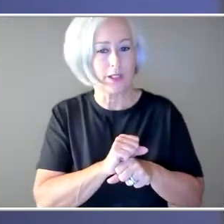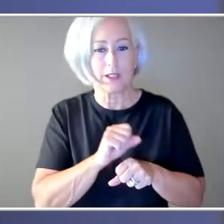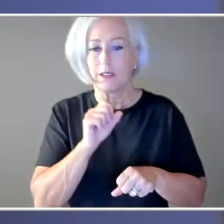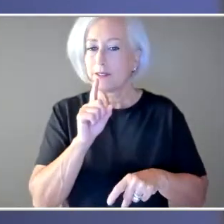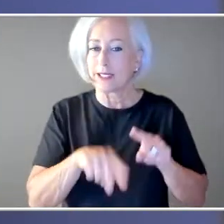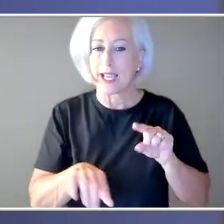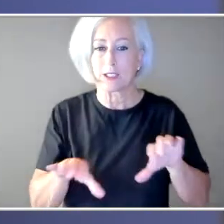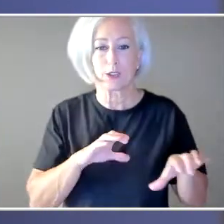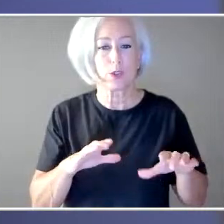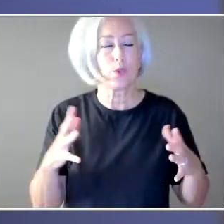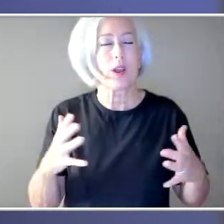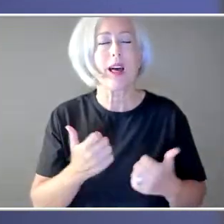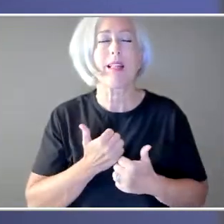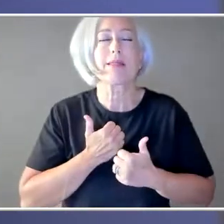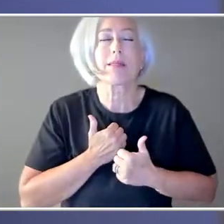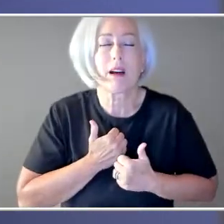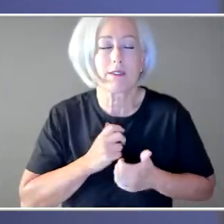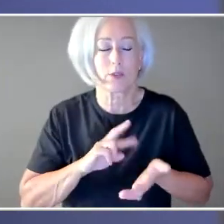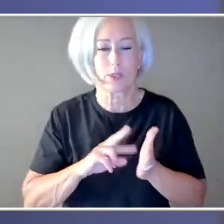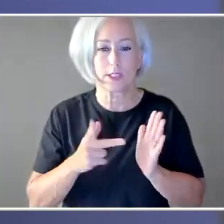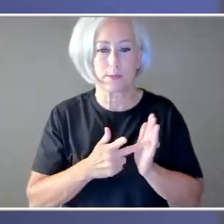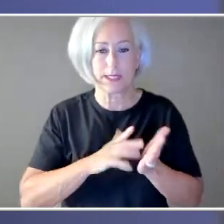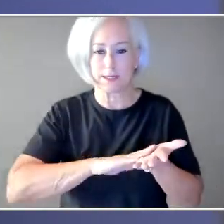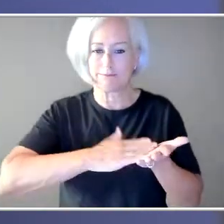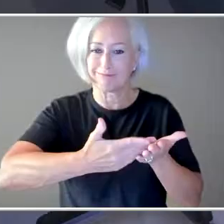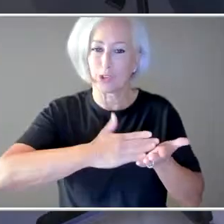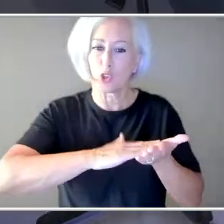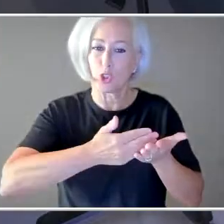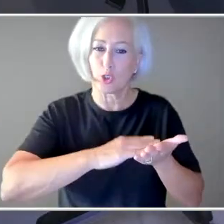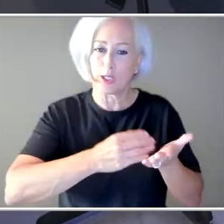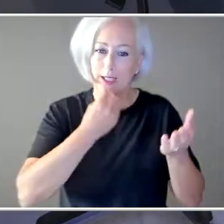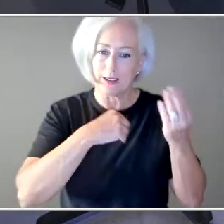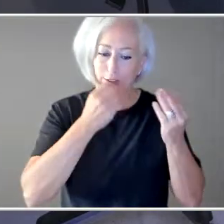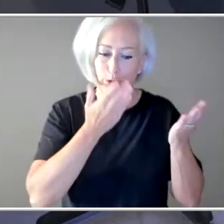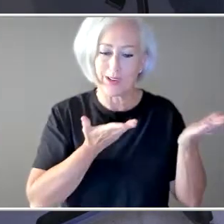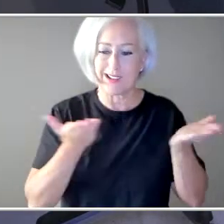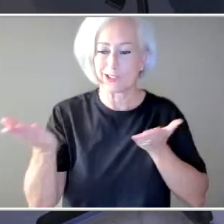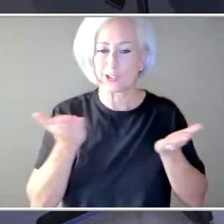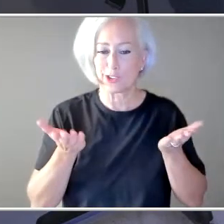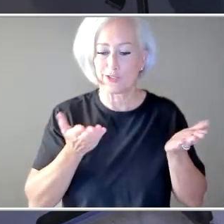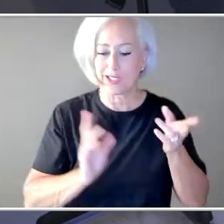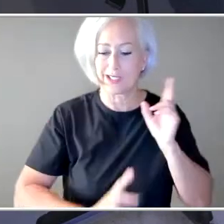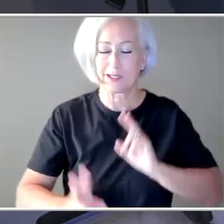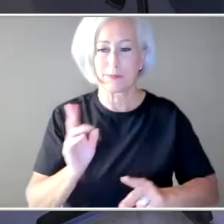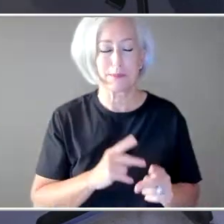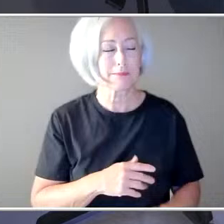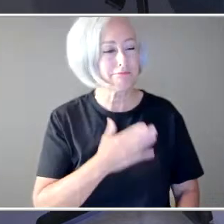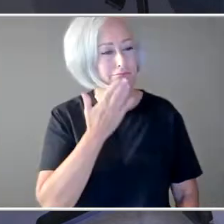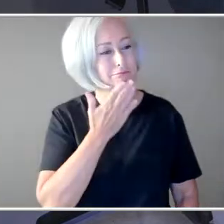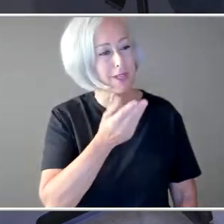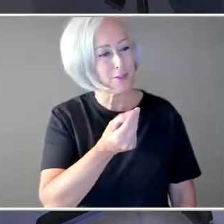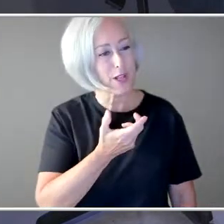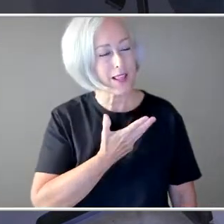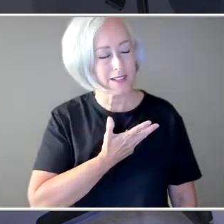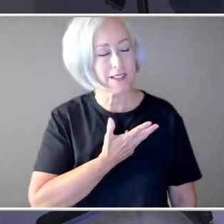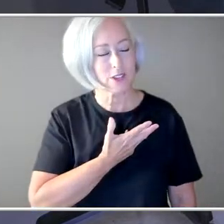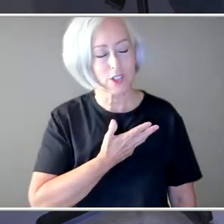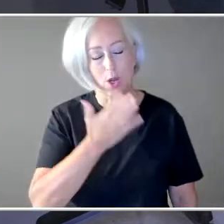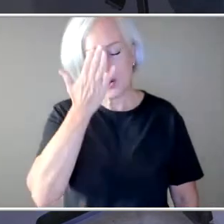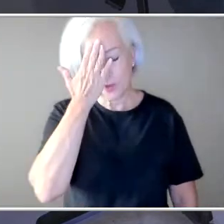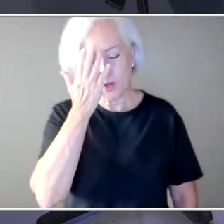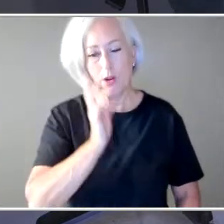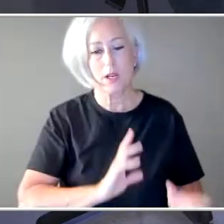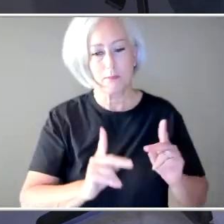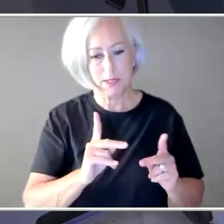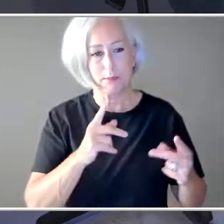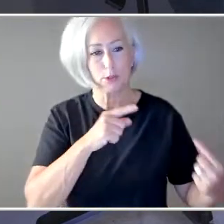preparing food and serving people. Thank you for being open about that. We know people do struggle with mental health when they're